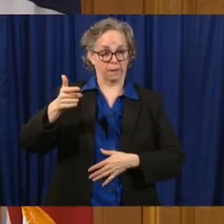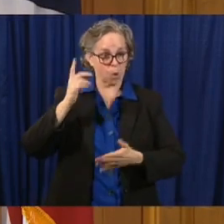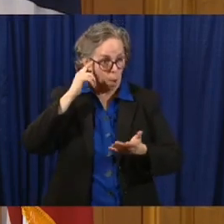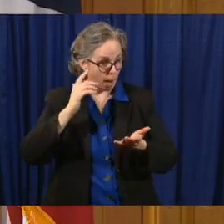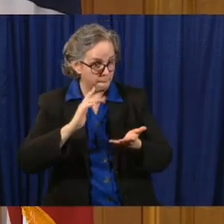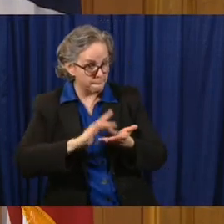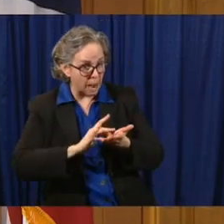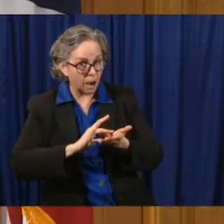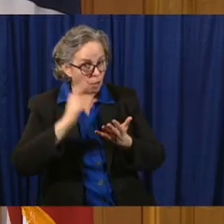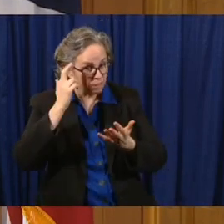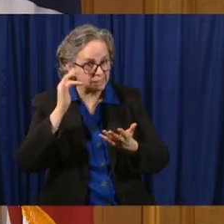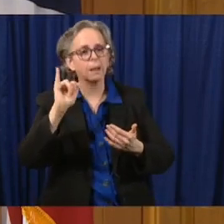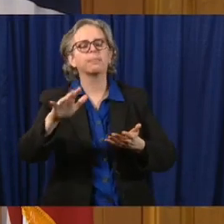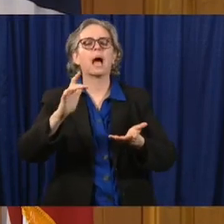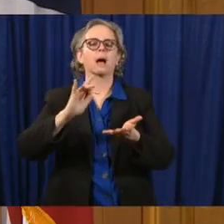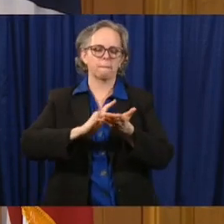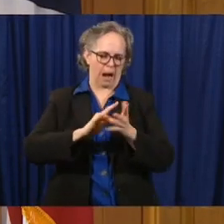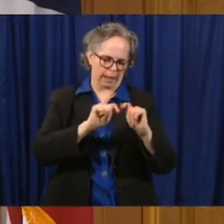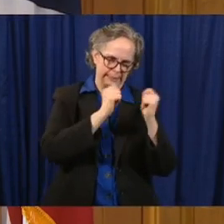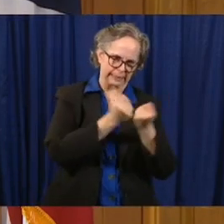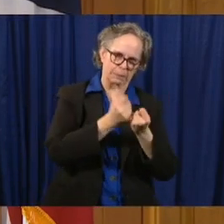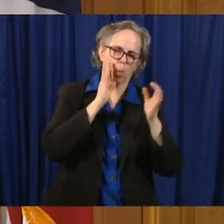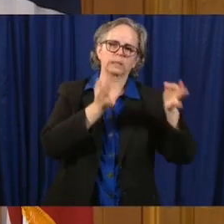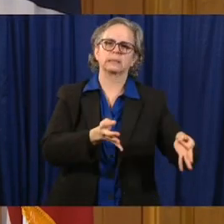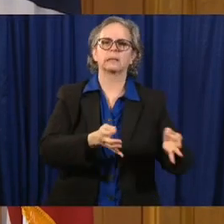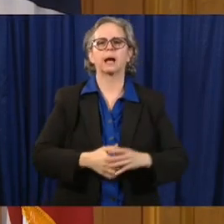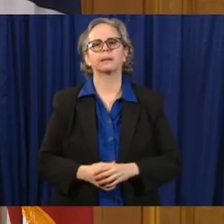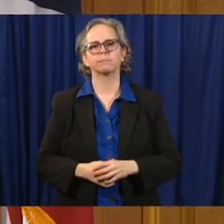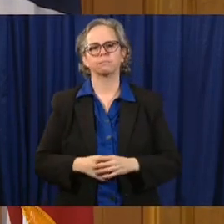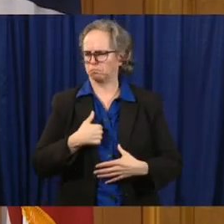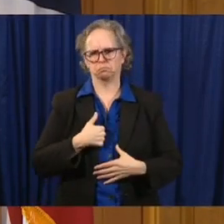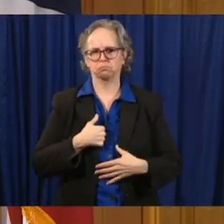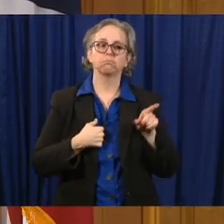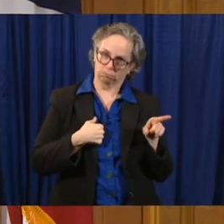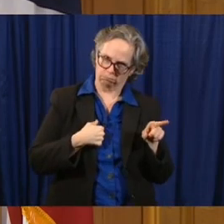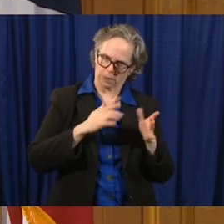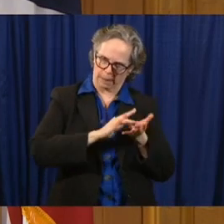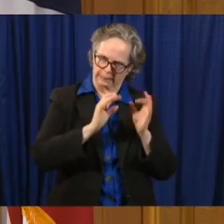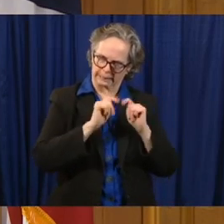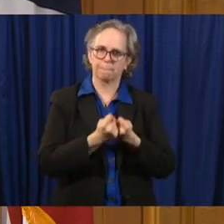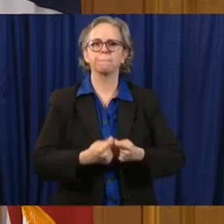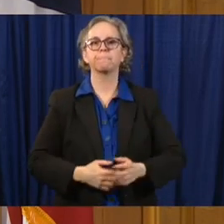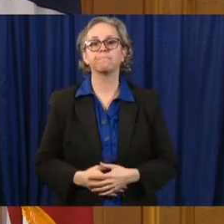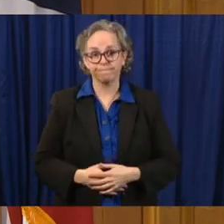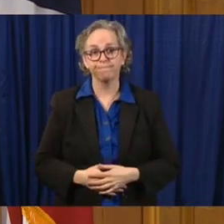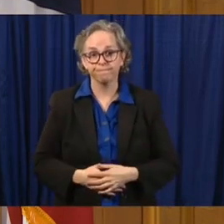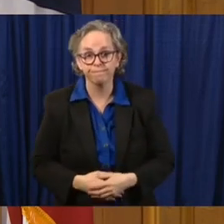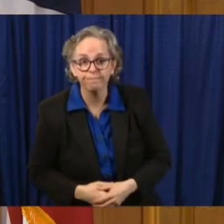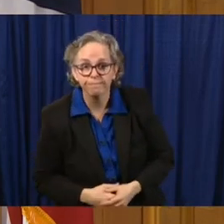team. Medical team there. Yeah. Medical team makes that decision. Thank you.